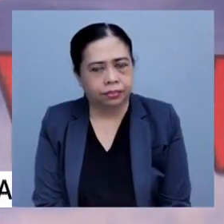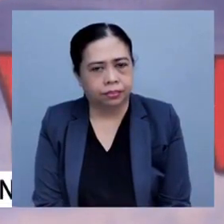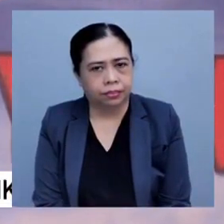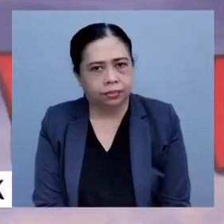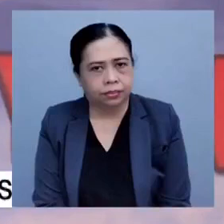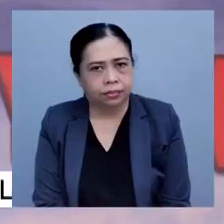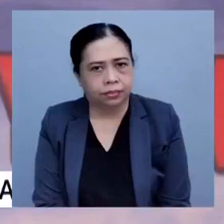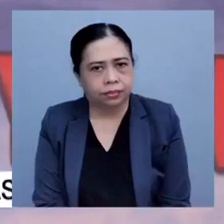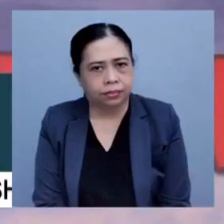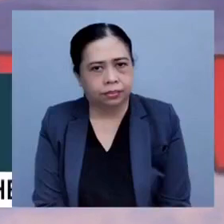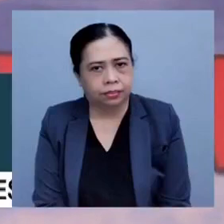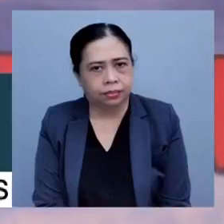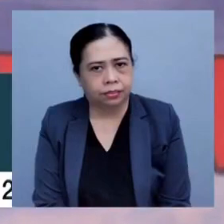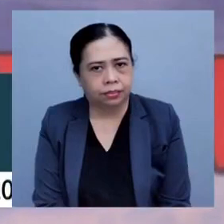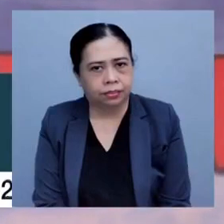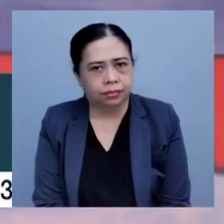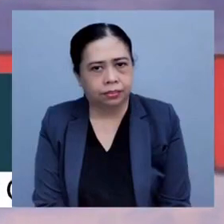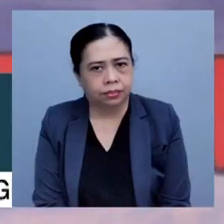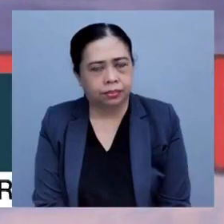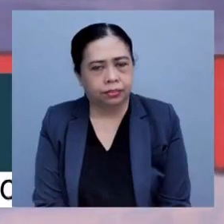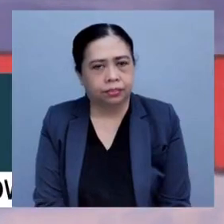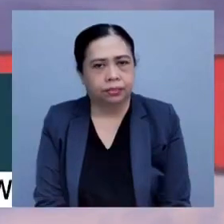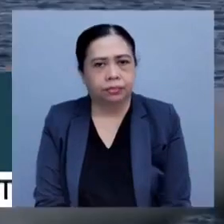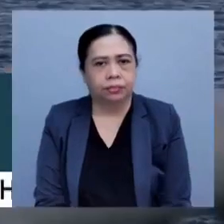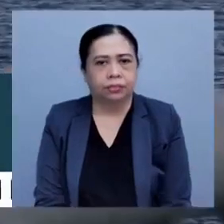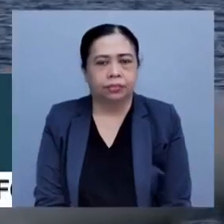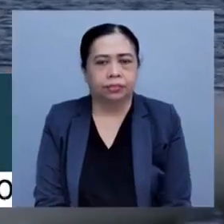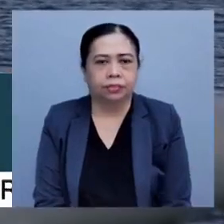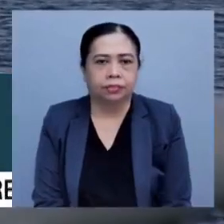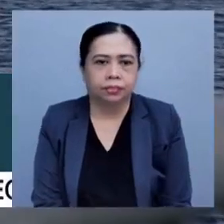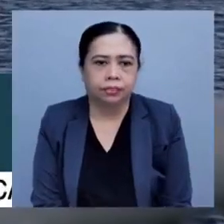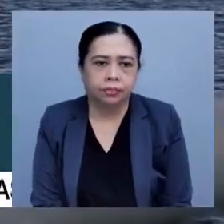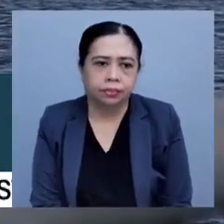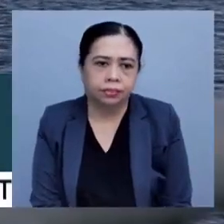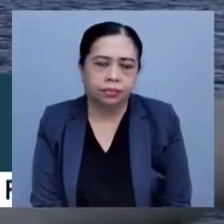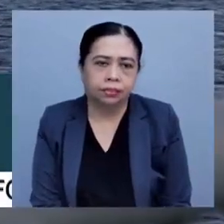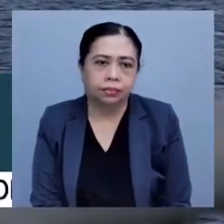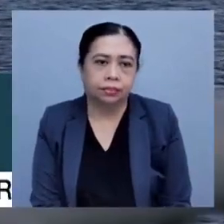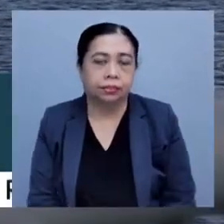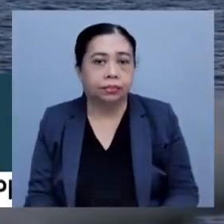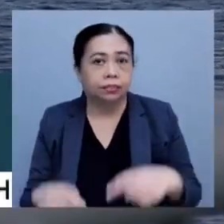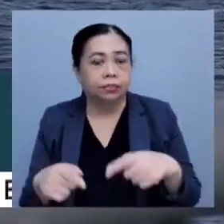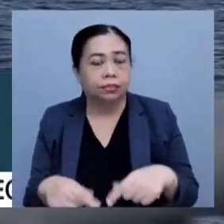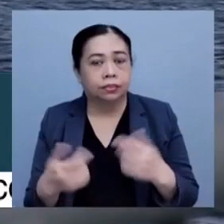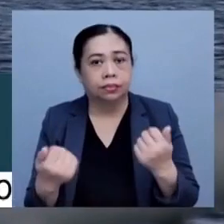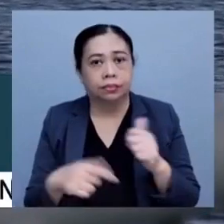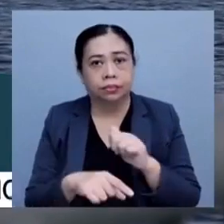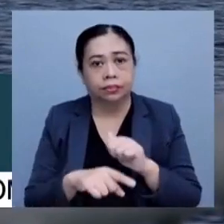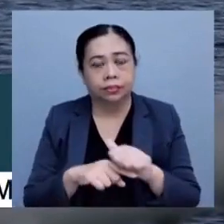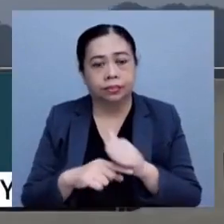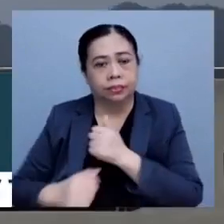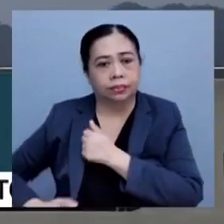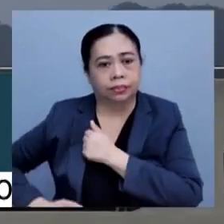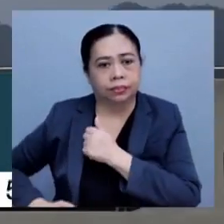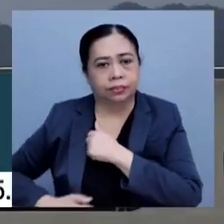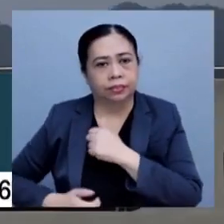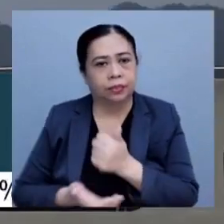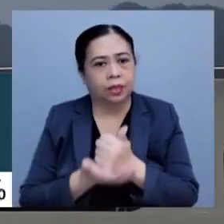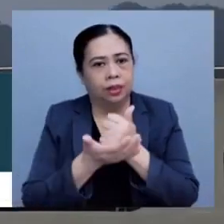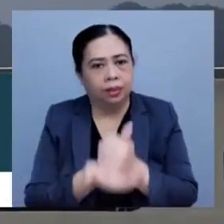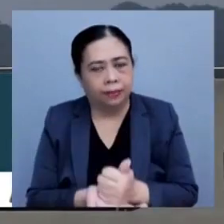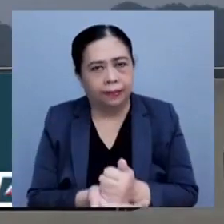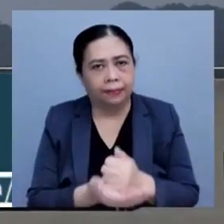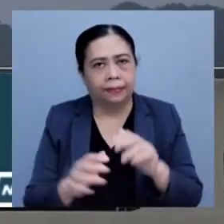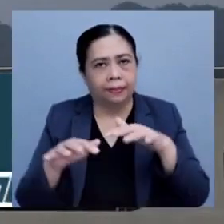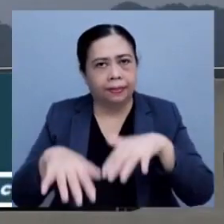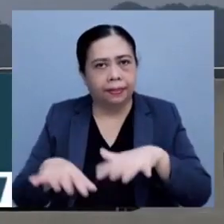of military strength from ASEAN members. This year's exercises were held in the South Natuna Sea. It